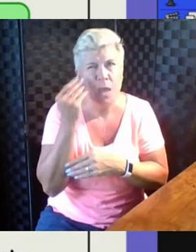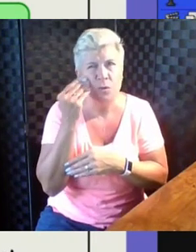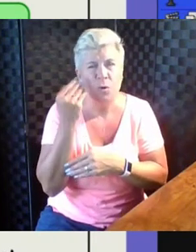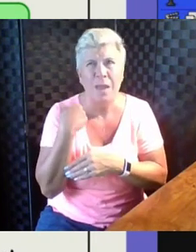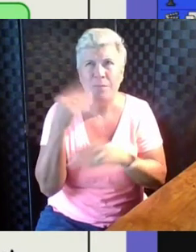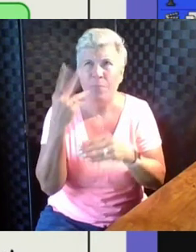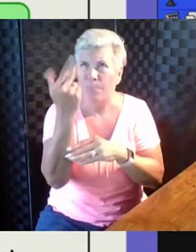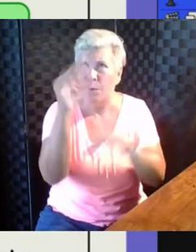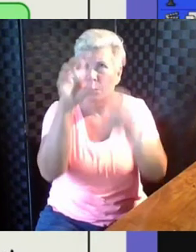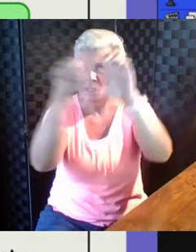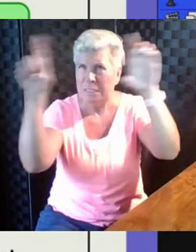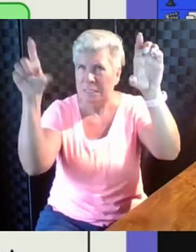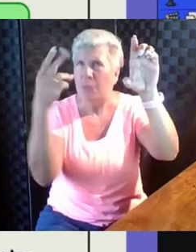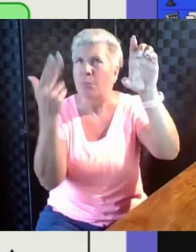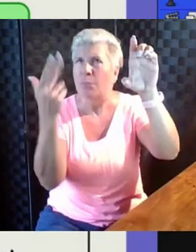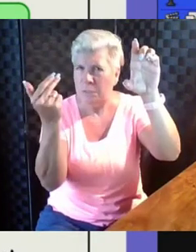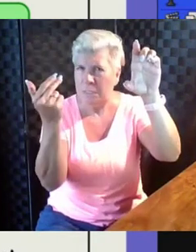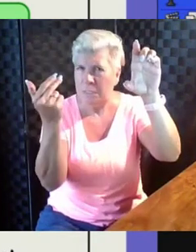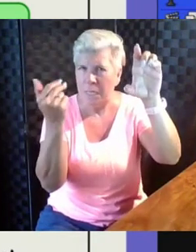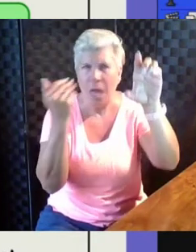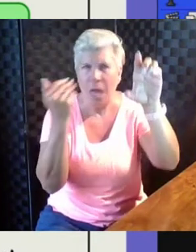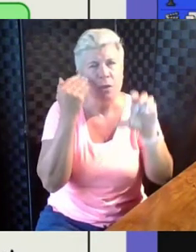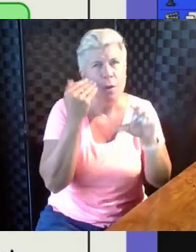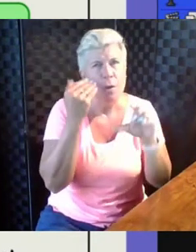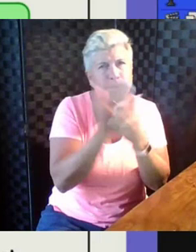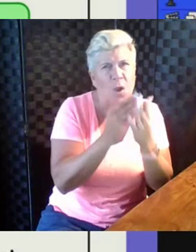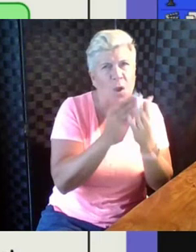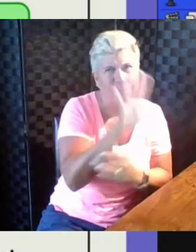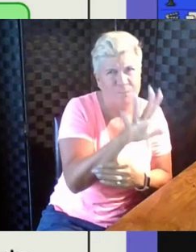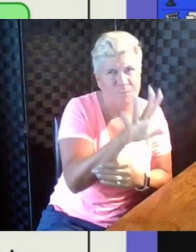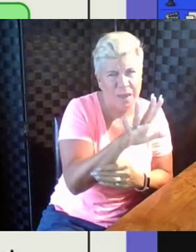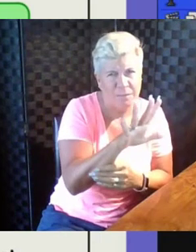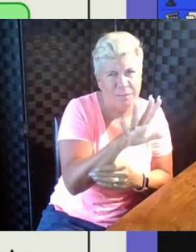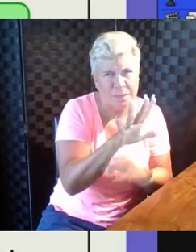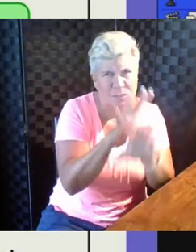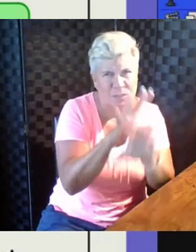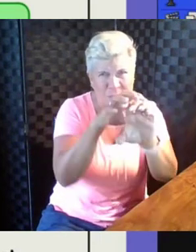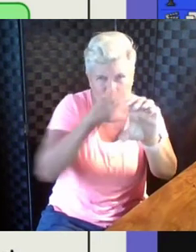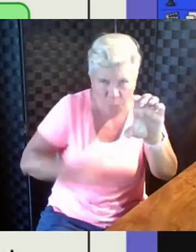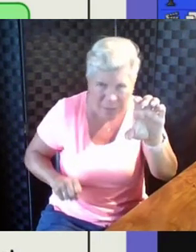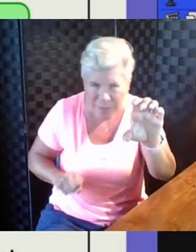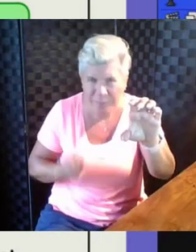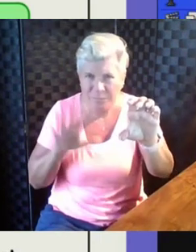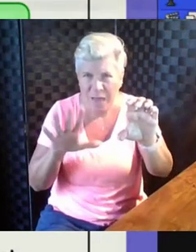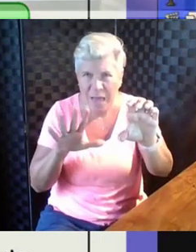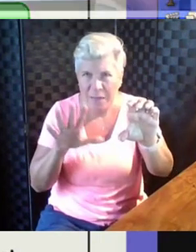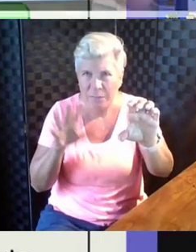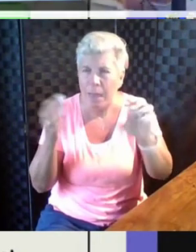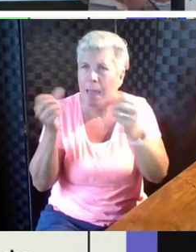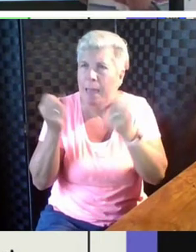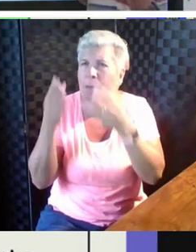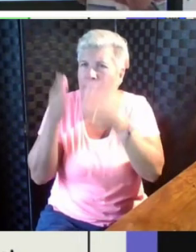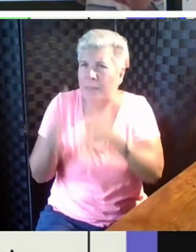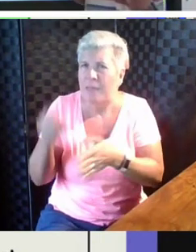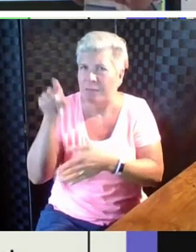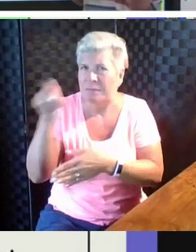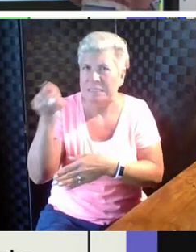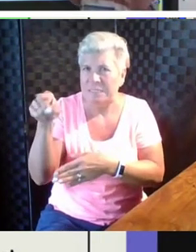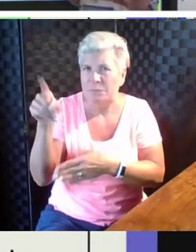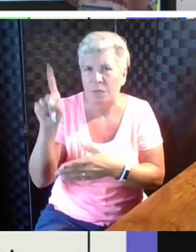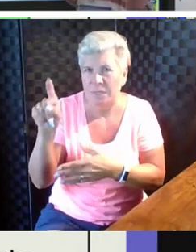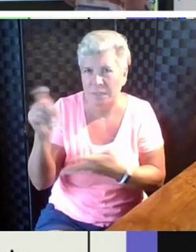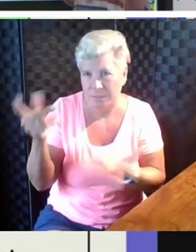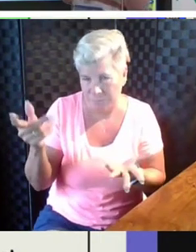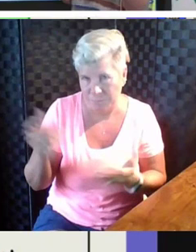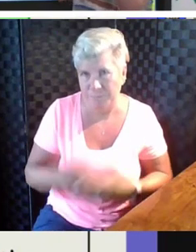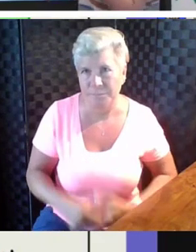have 13 as a whole. I know part of that is 5, so if I take away the 5 I do know, I'm going to be left with the